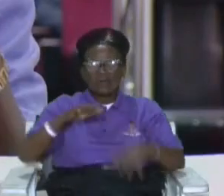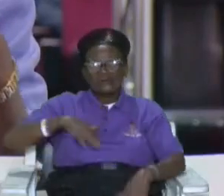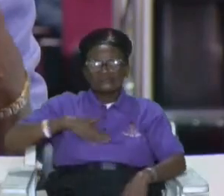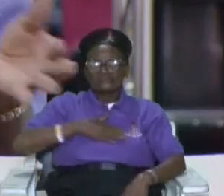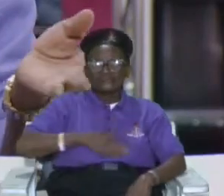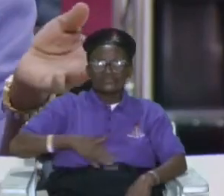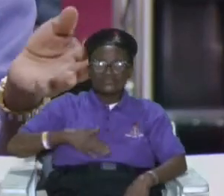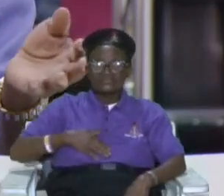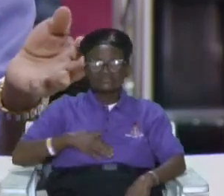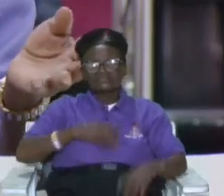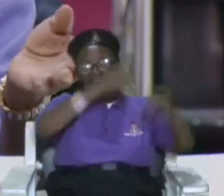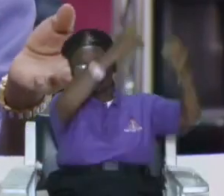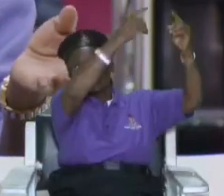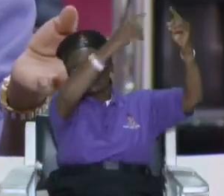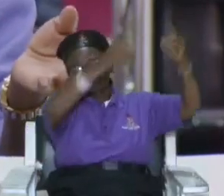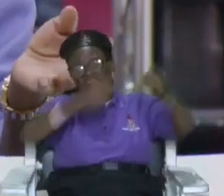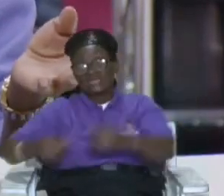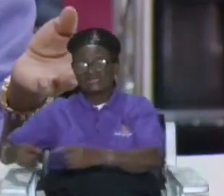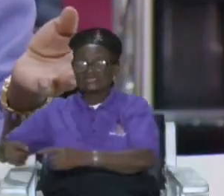Just send down your fire.